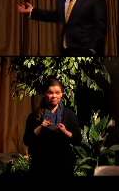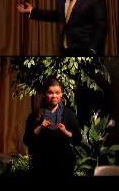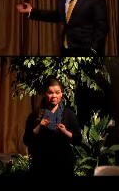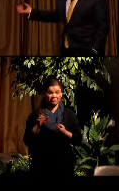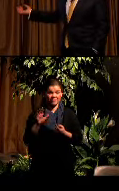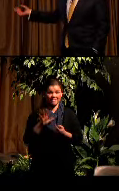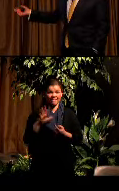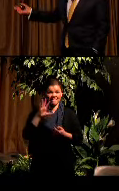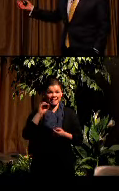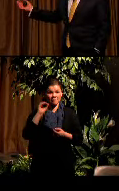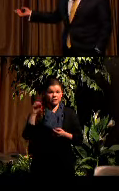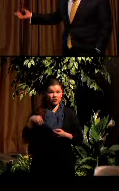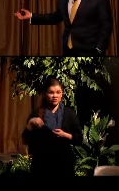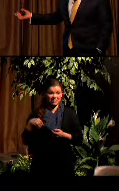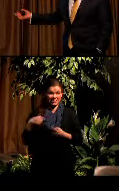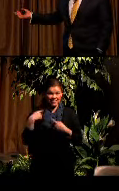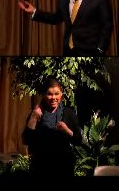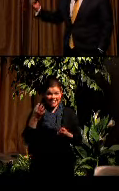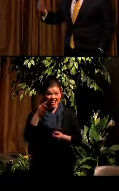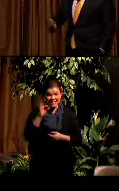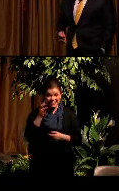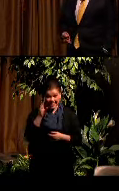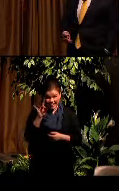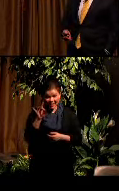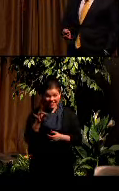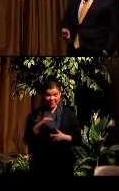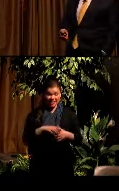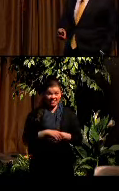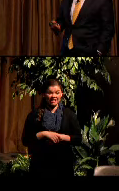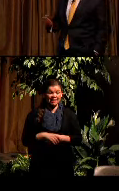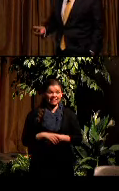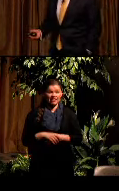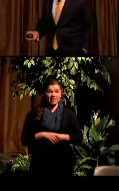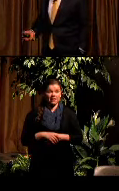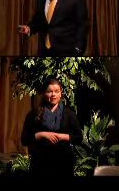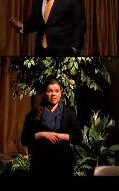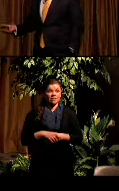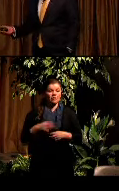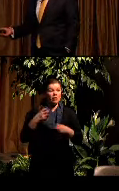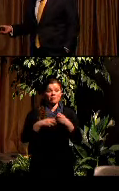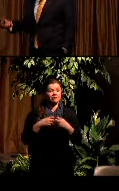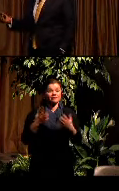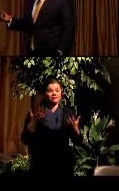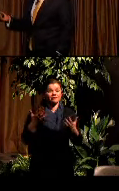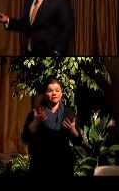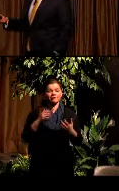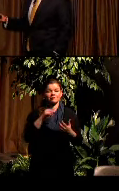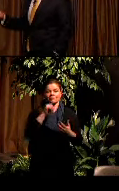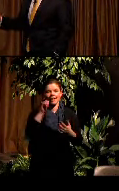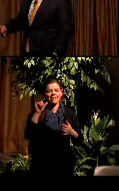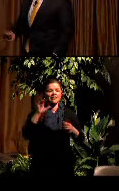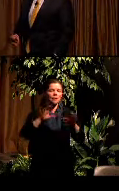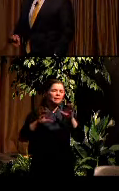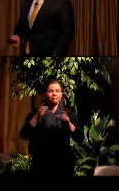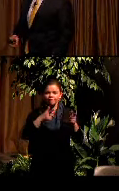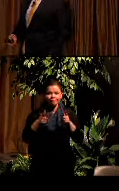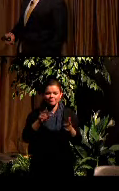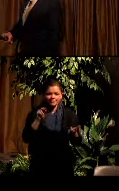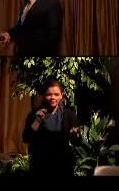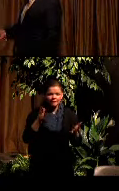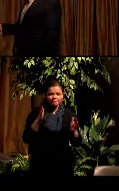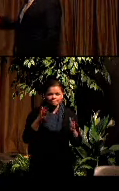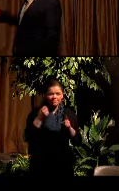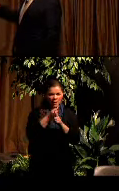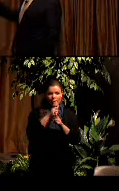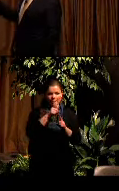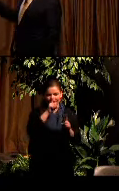many of these species, the problem is, unlike with DDT, with bald eagles, and DDT with and over-harvesting with the